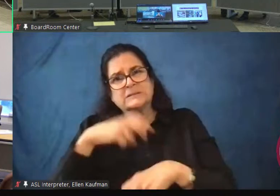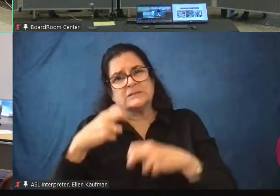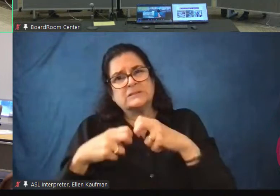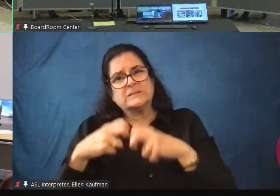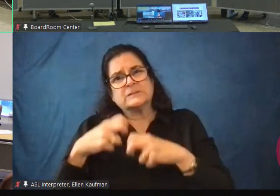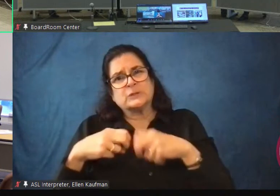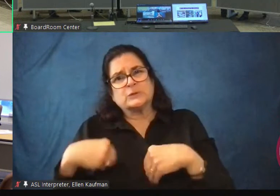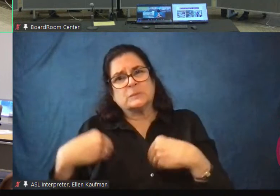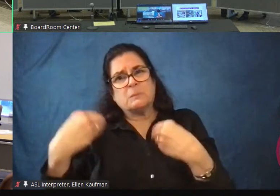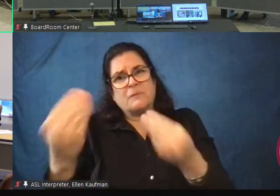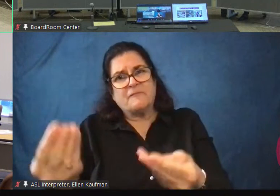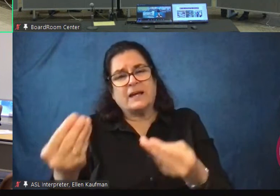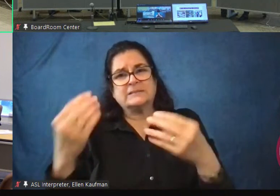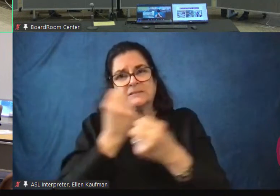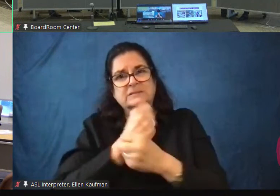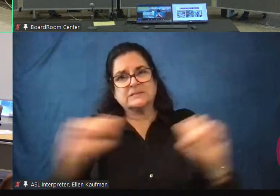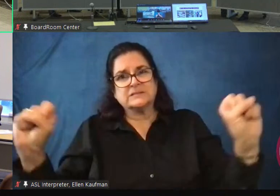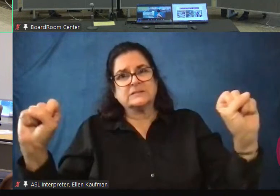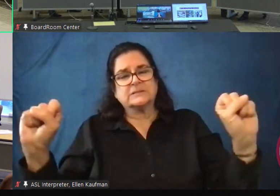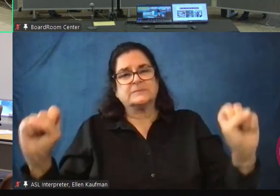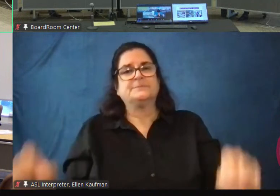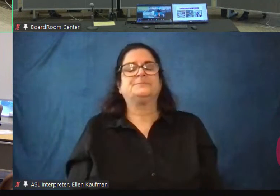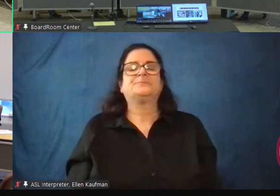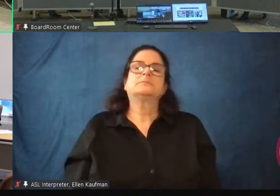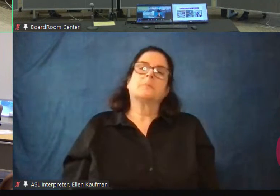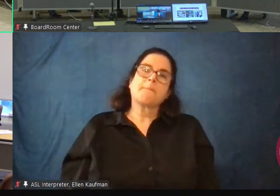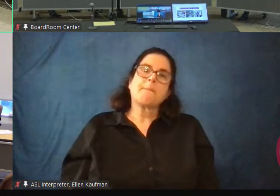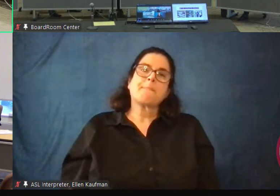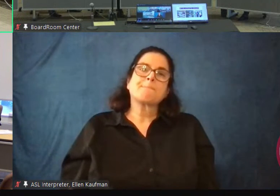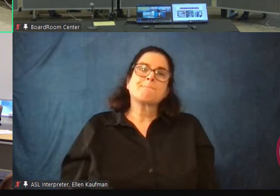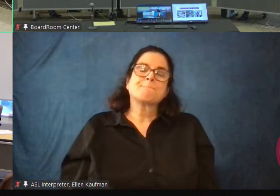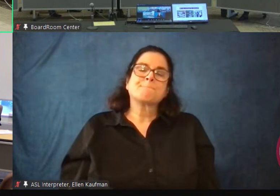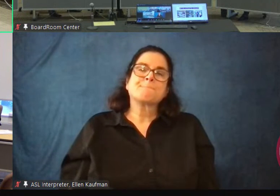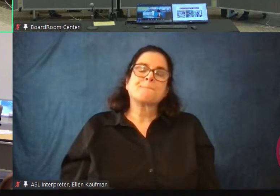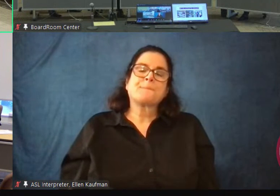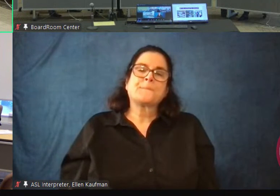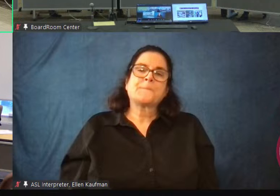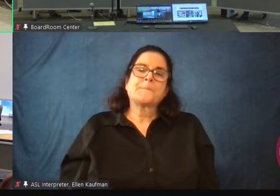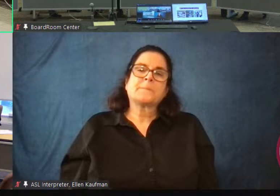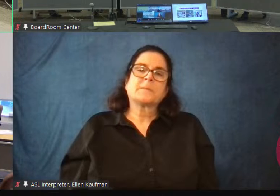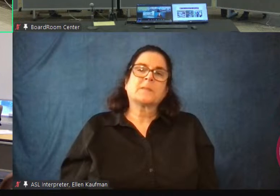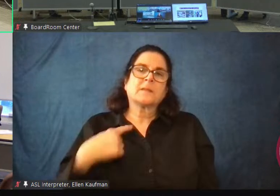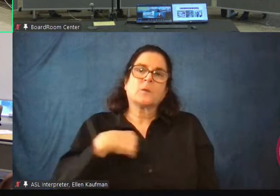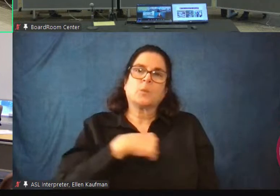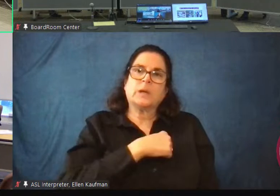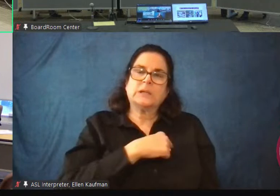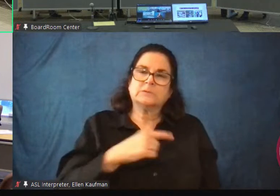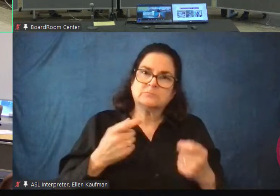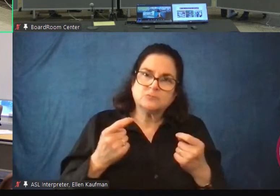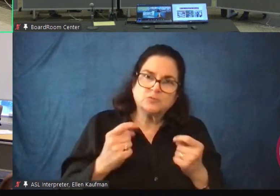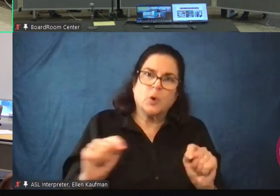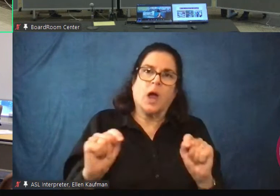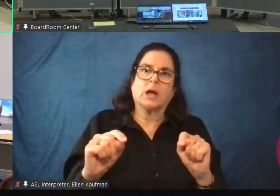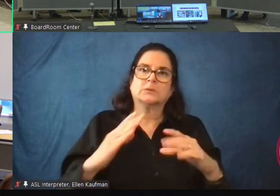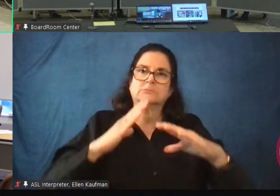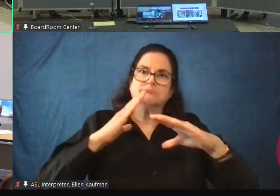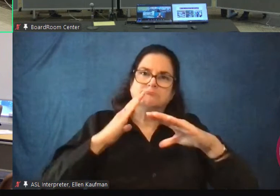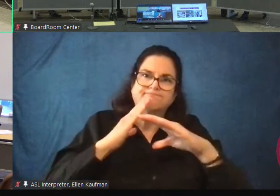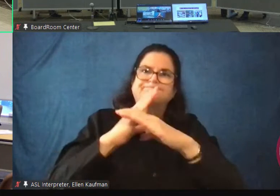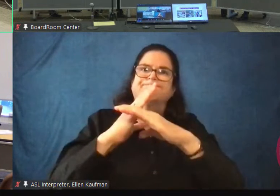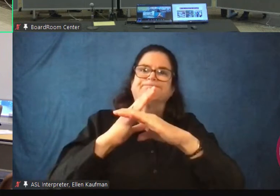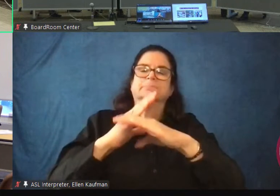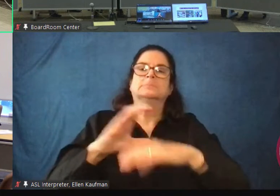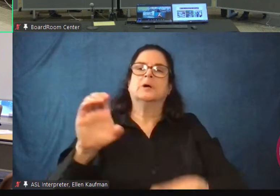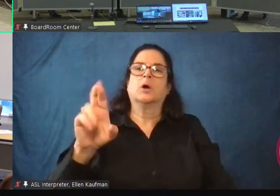What we do is engage in a number of efforts that we hope will help mitigate the risk of crime and other activity